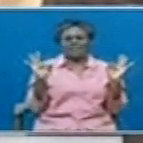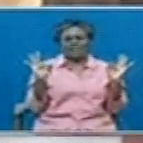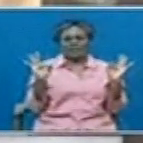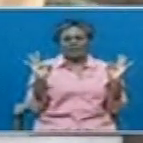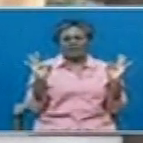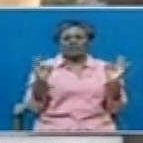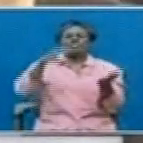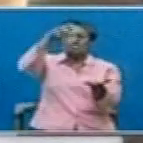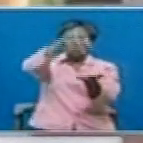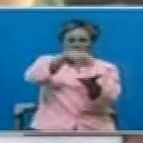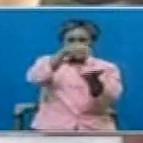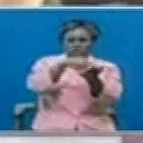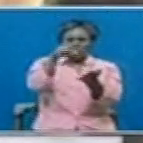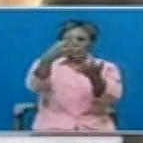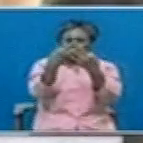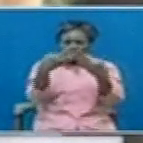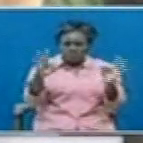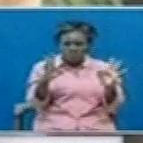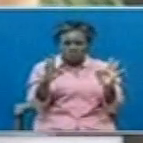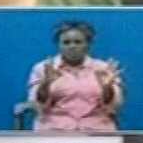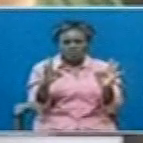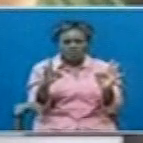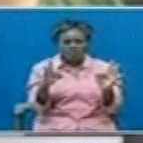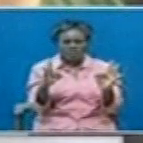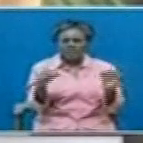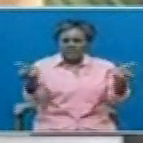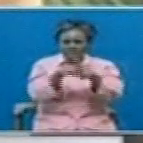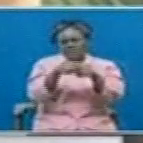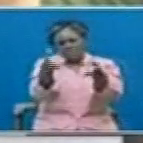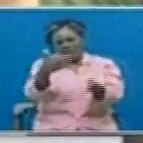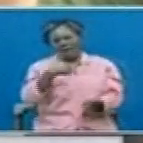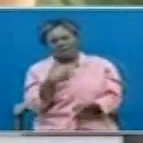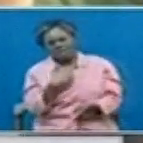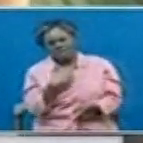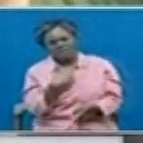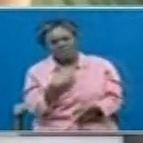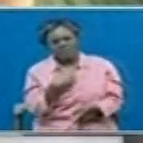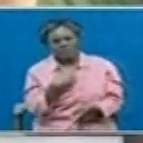The circumstances leading to your release not notwithstanding.